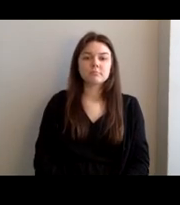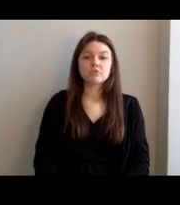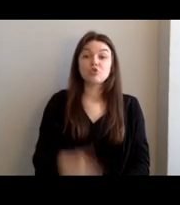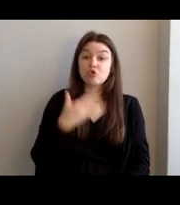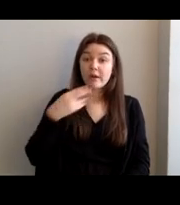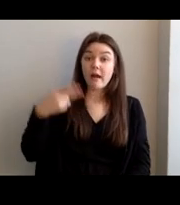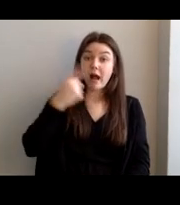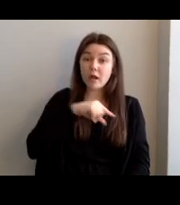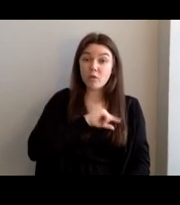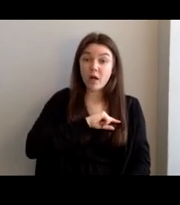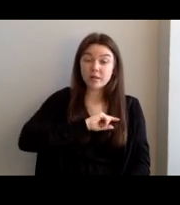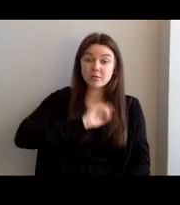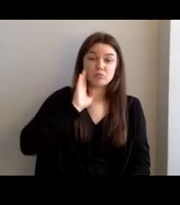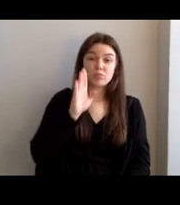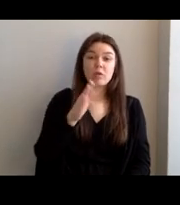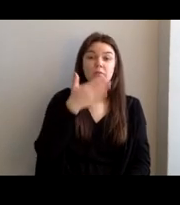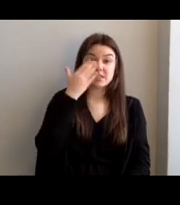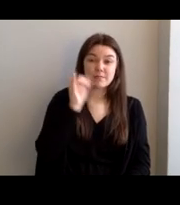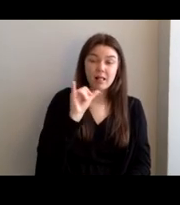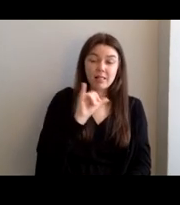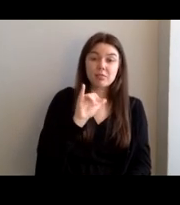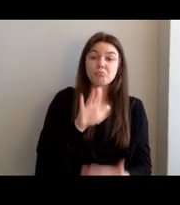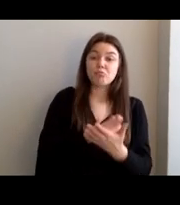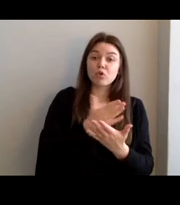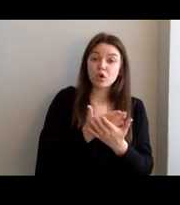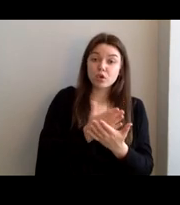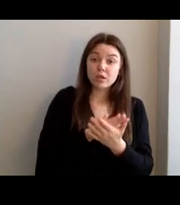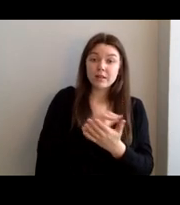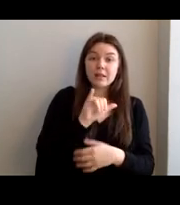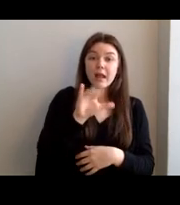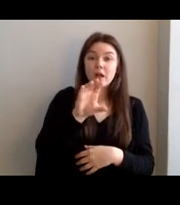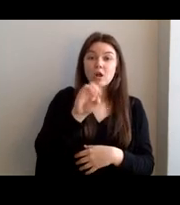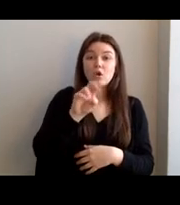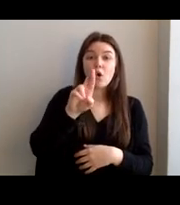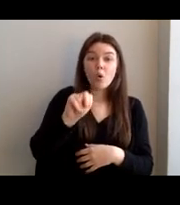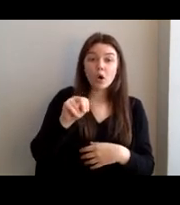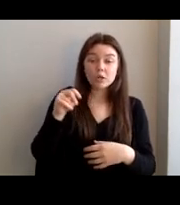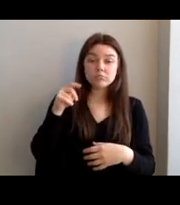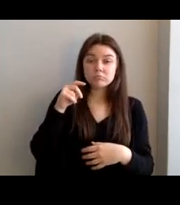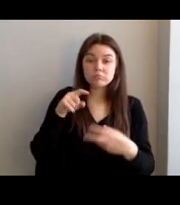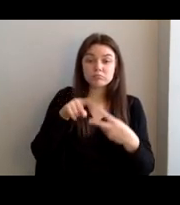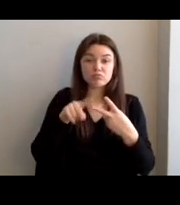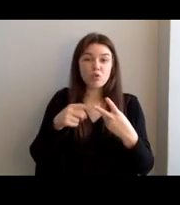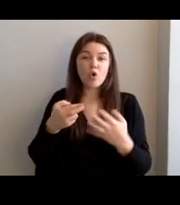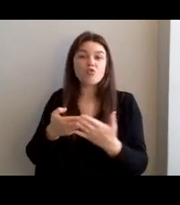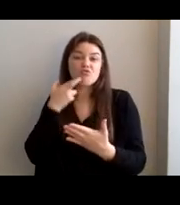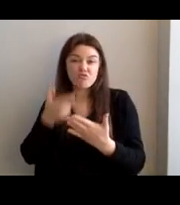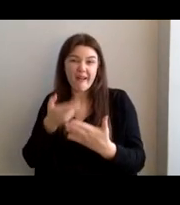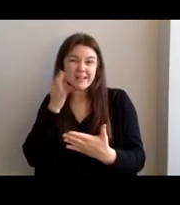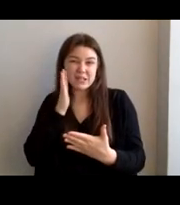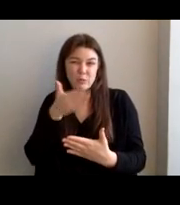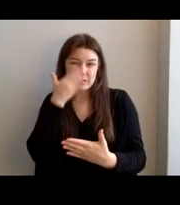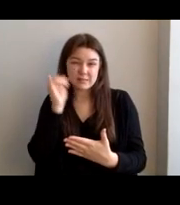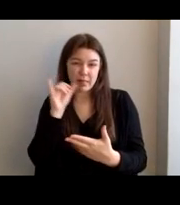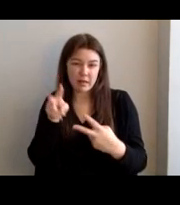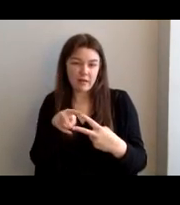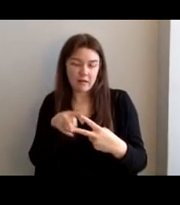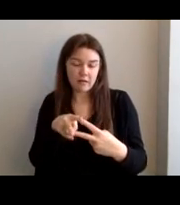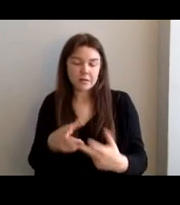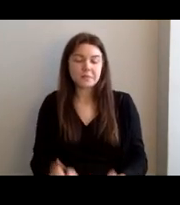will smell like cooked corn-like or cooked rice-like. So that is the odor that we want. So